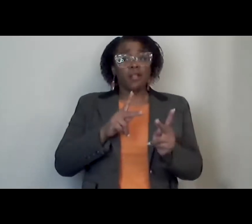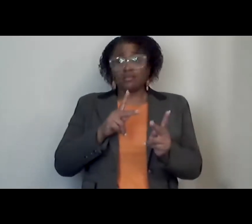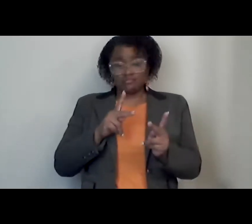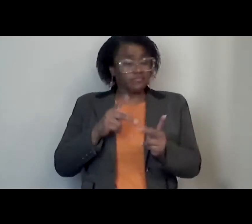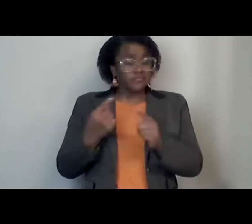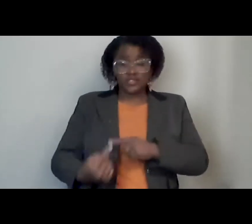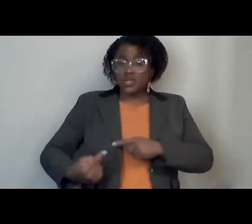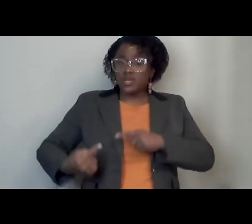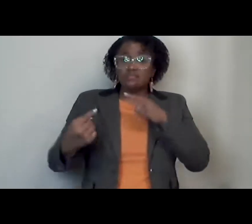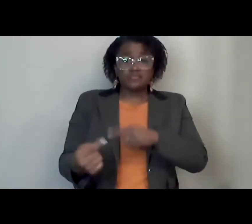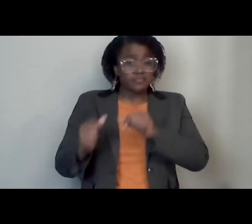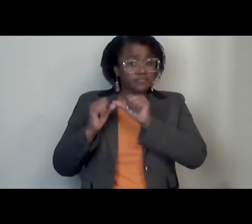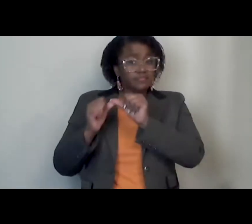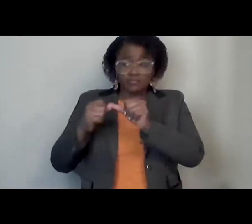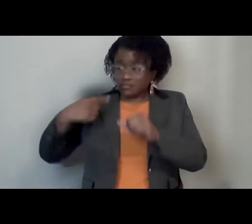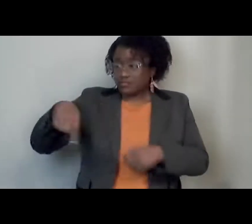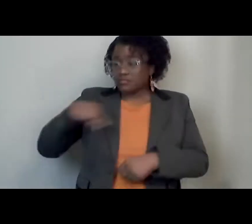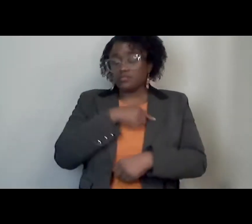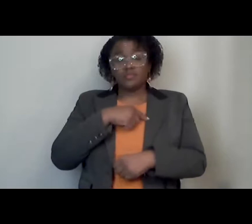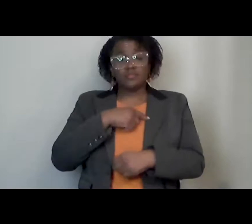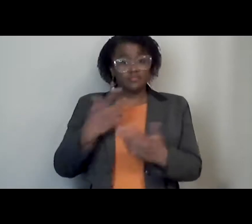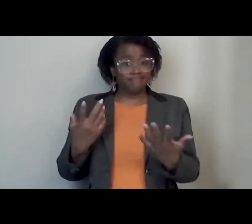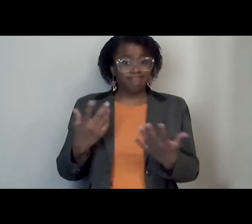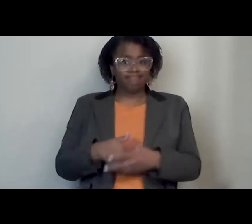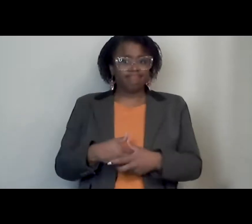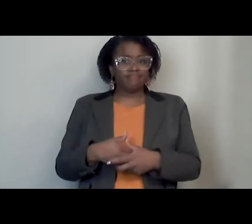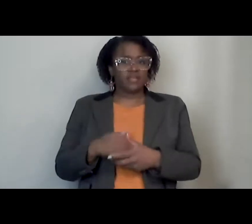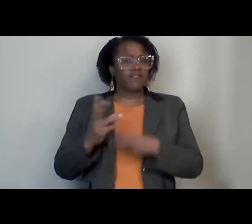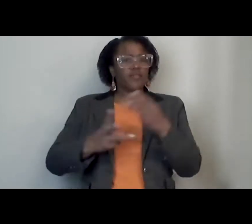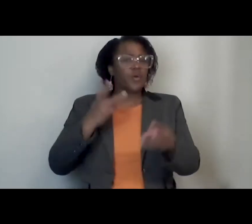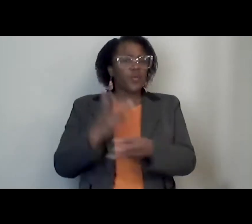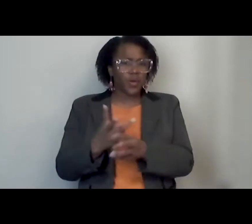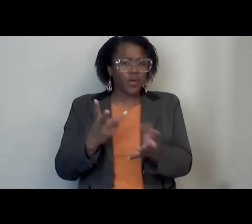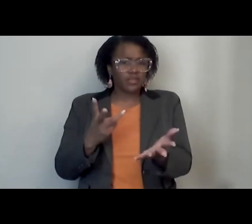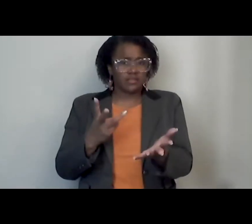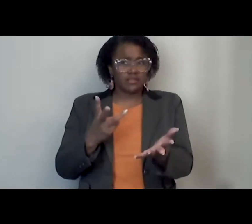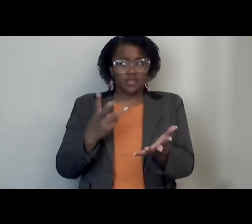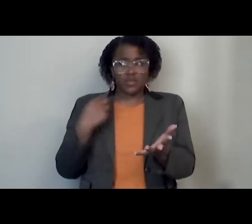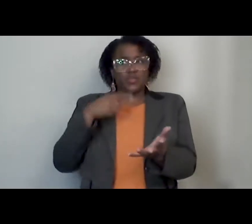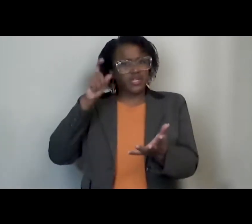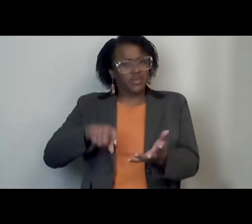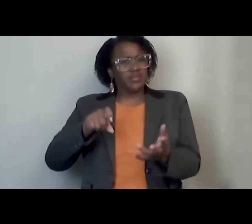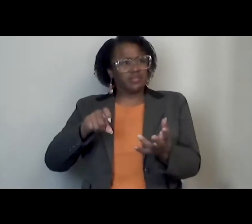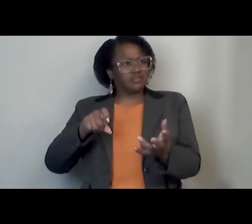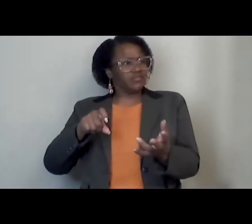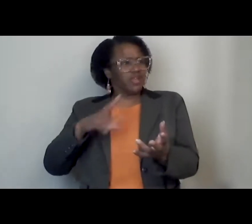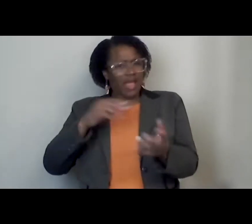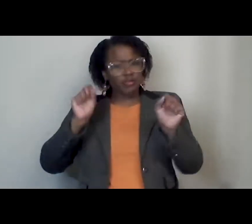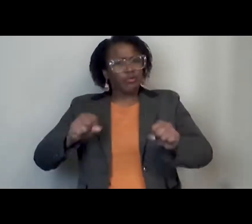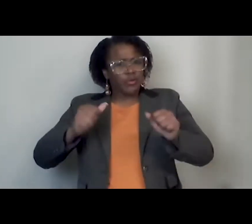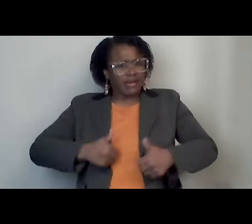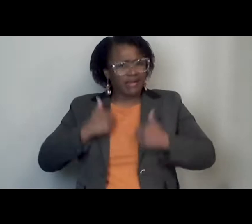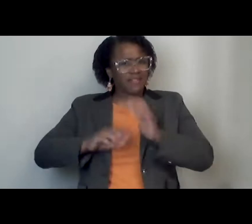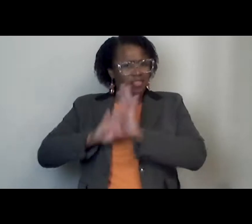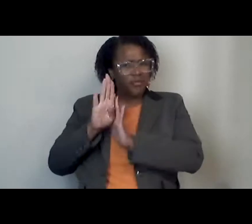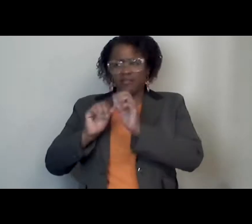struggles for a world that actually lets us all live and thrive. And so it's really important to connect these